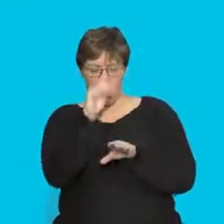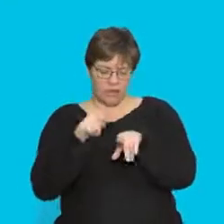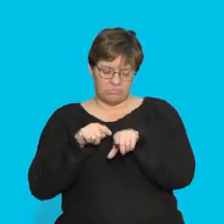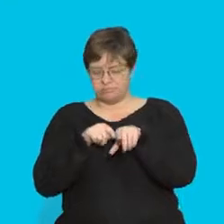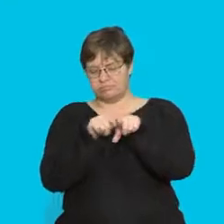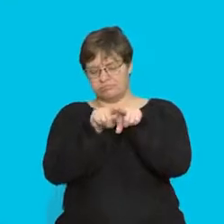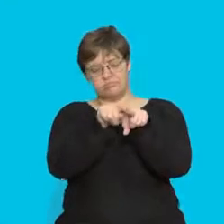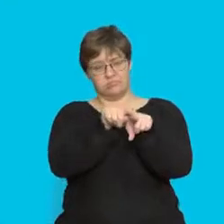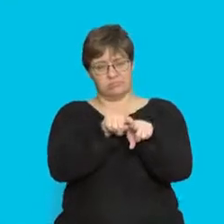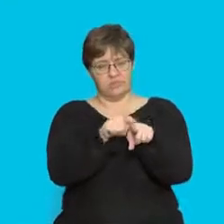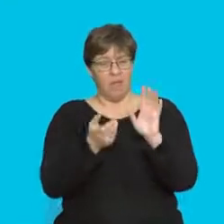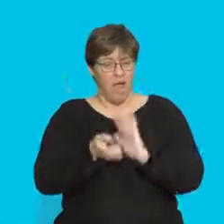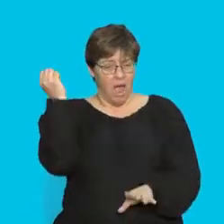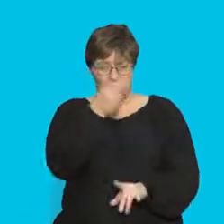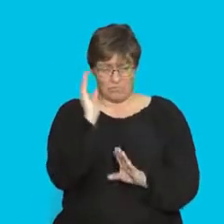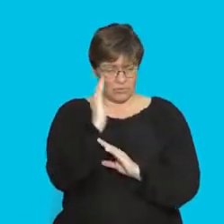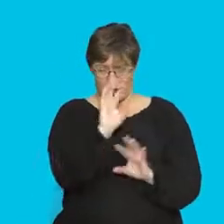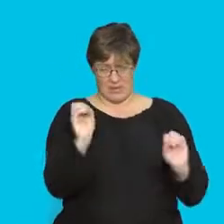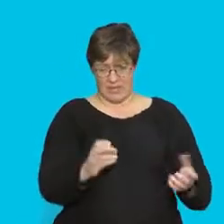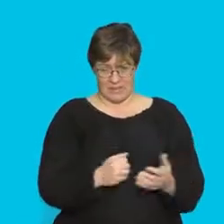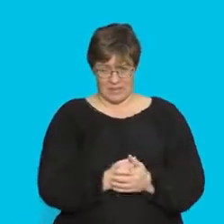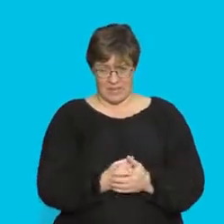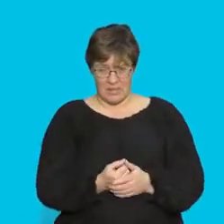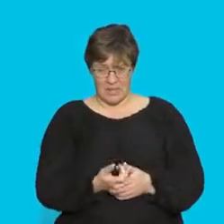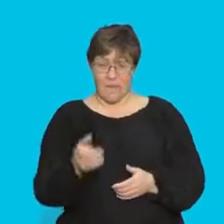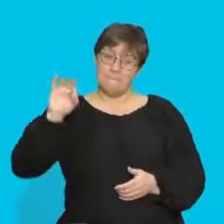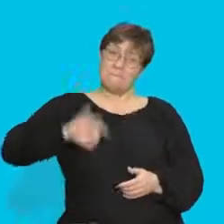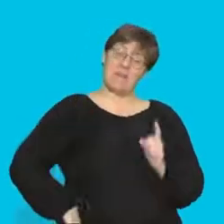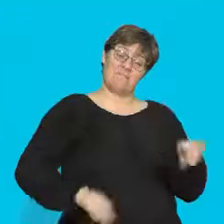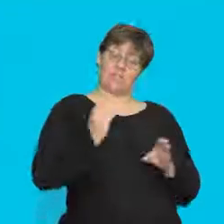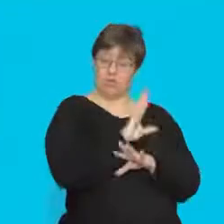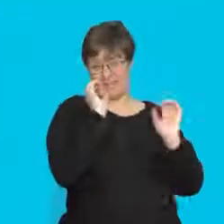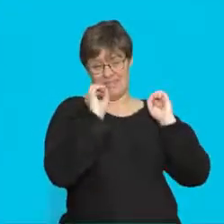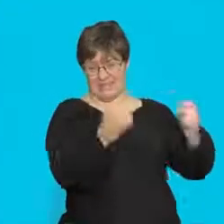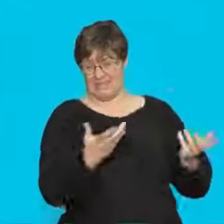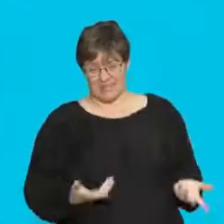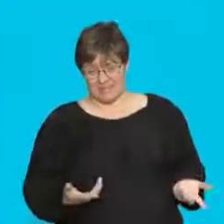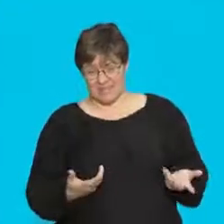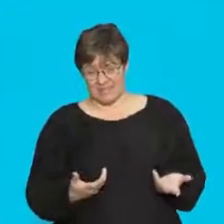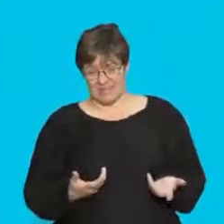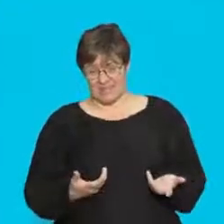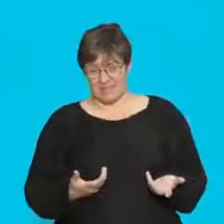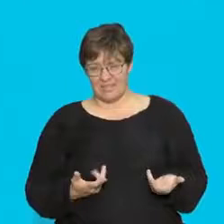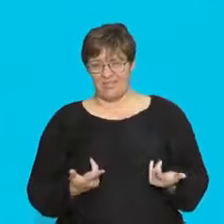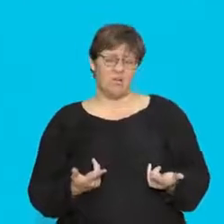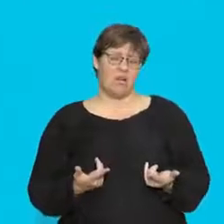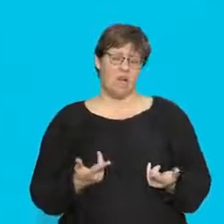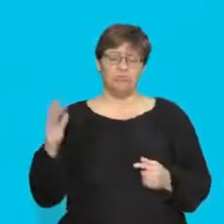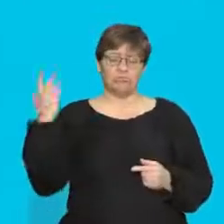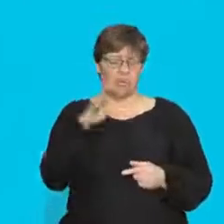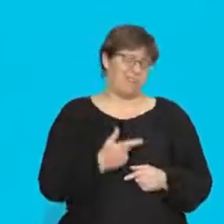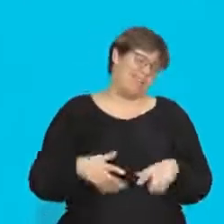shark. It's so tiny, it's not going to harm the shark. It's also not going to benefit the shark in any way. So for the shark,